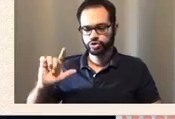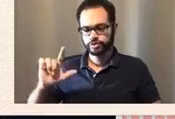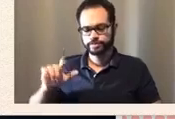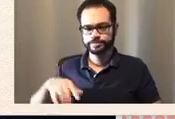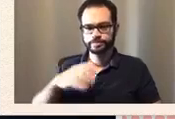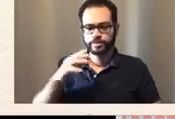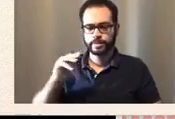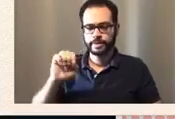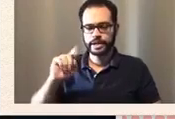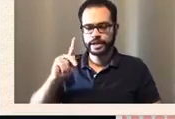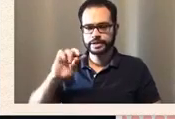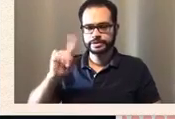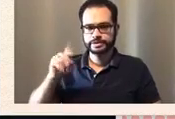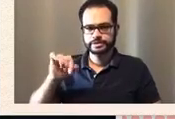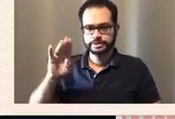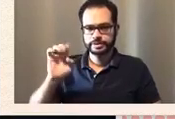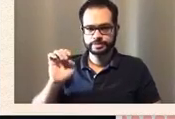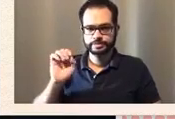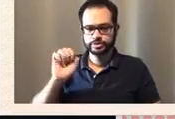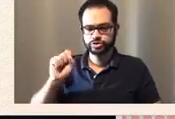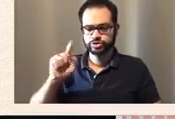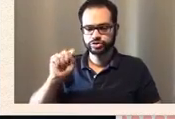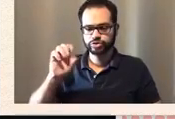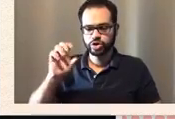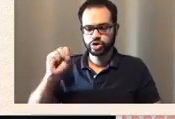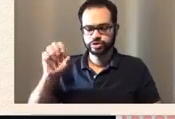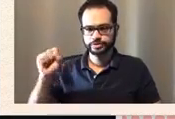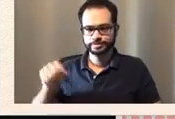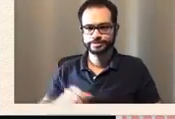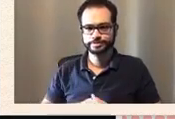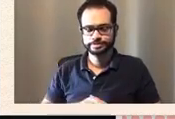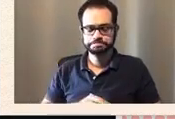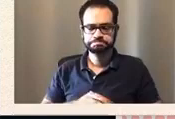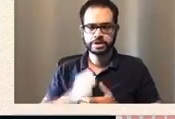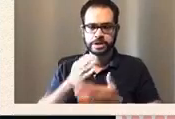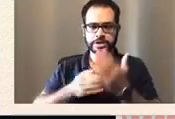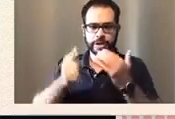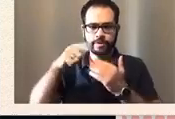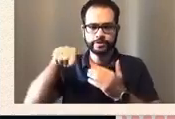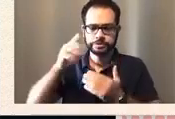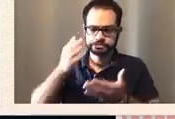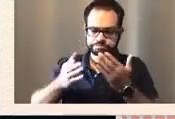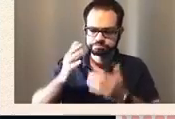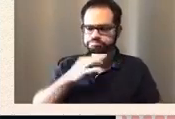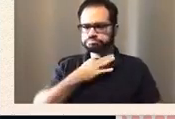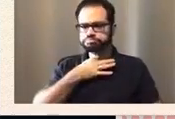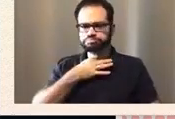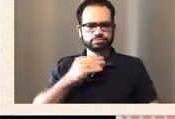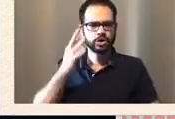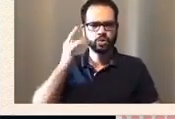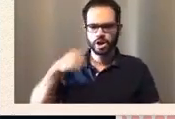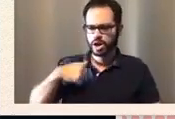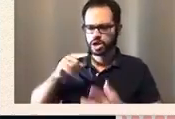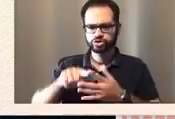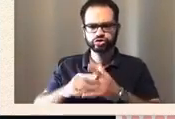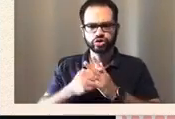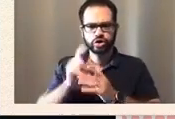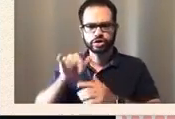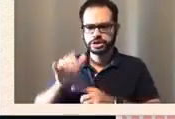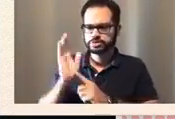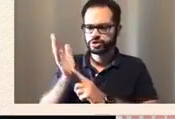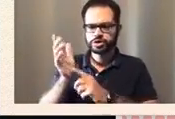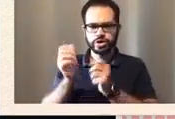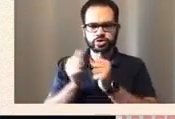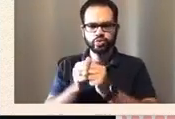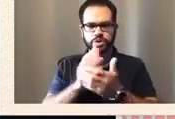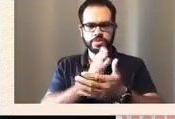Stoss. Now, some of you might be wondering, why did I start this presentation by playing the Harry Potter theme